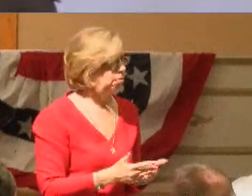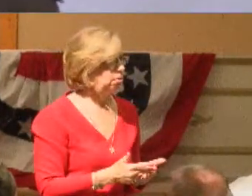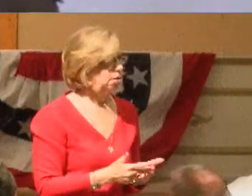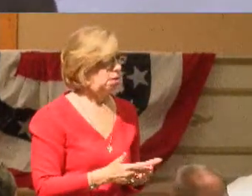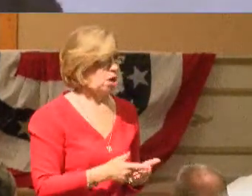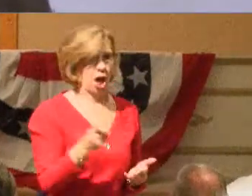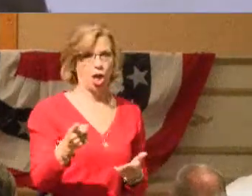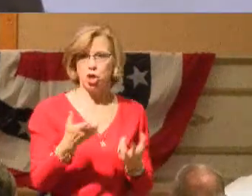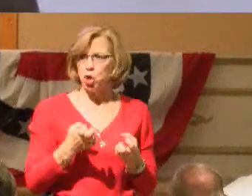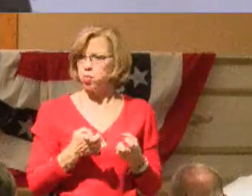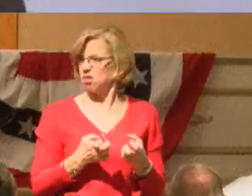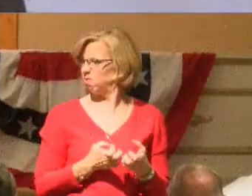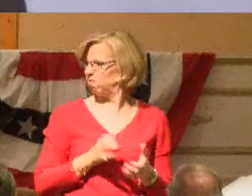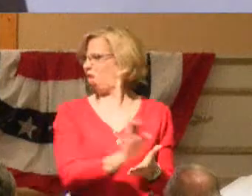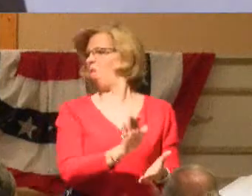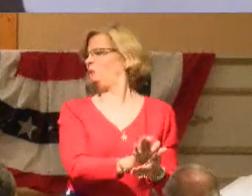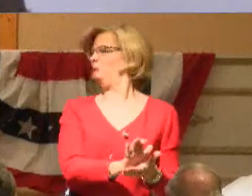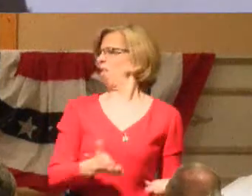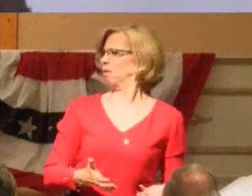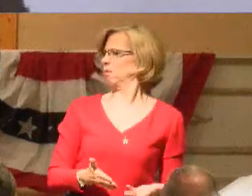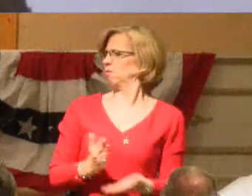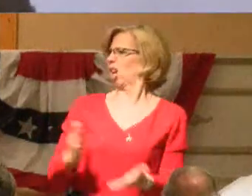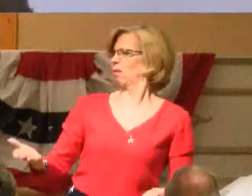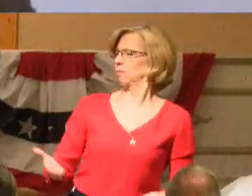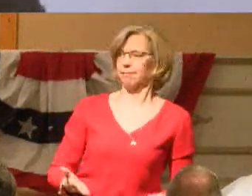And you want to cut them out?